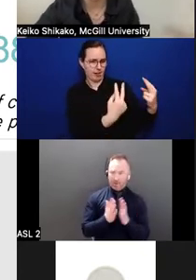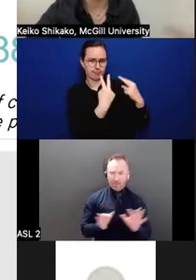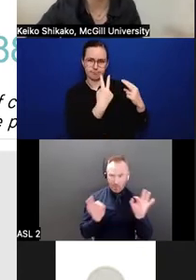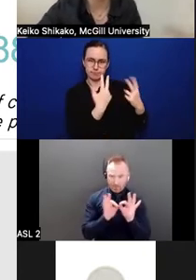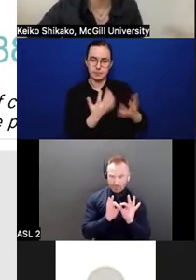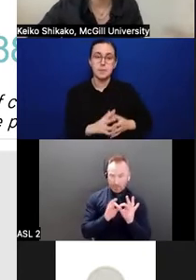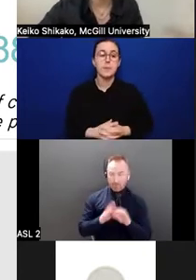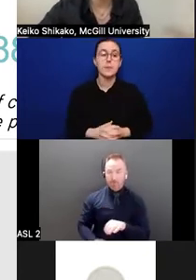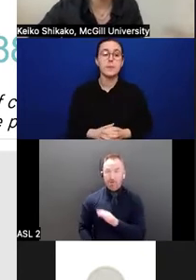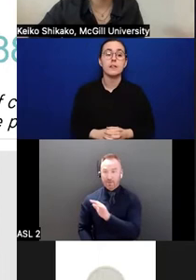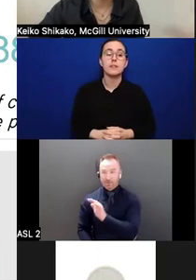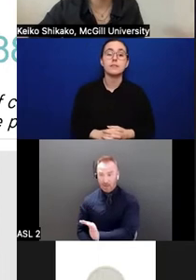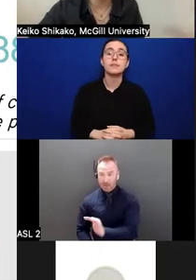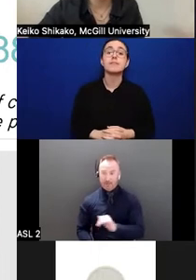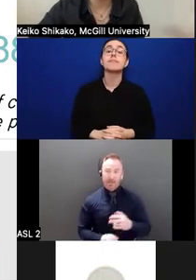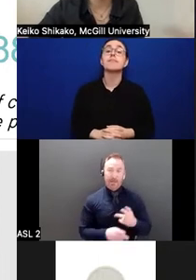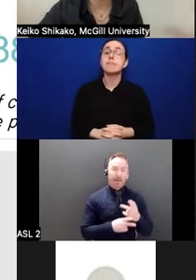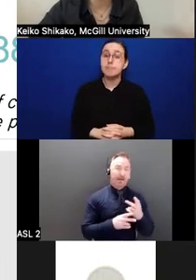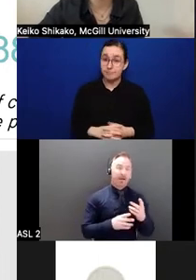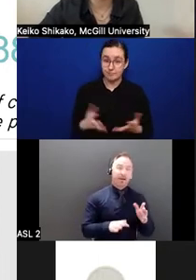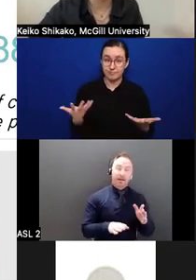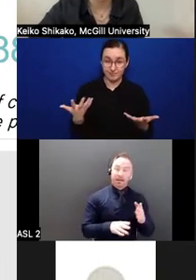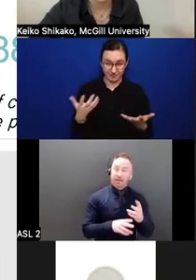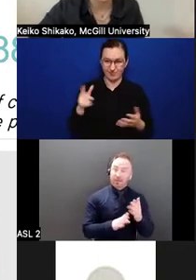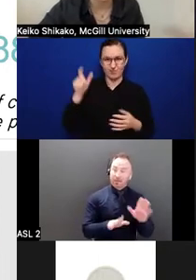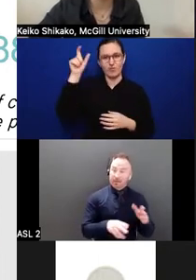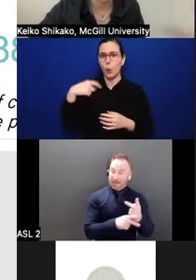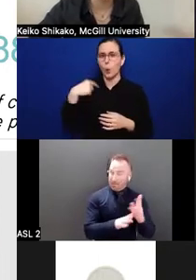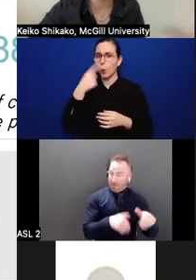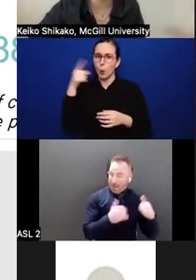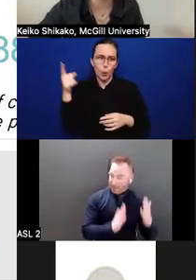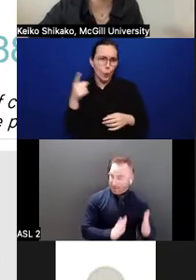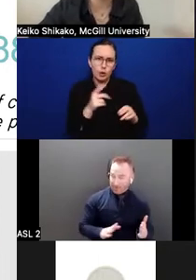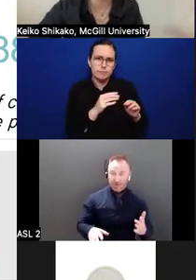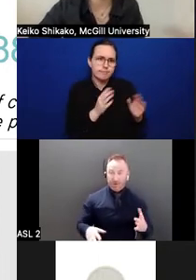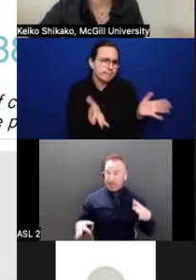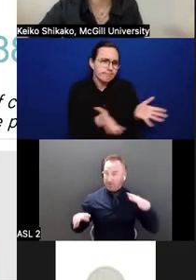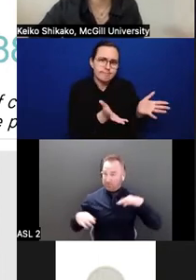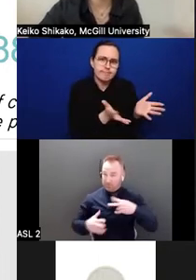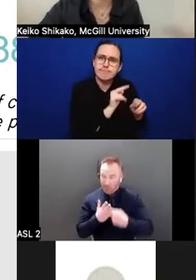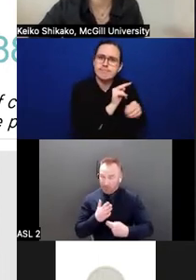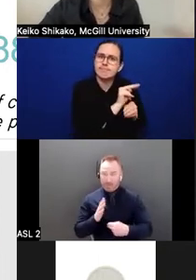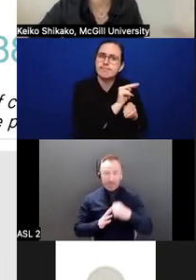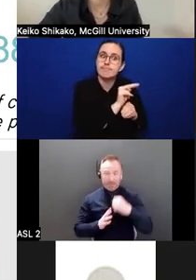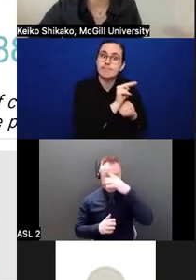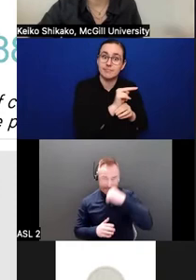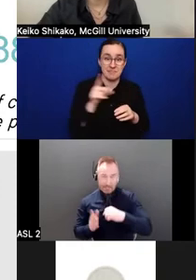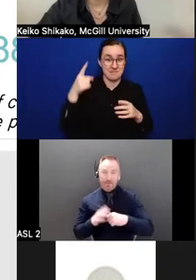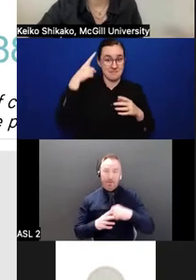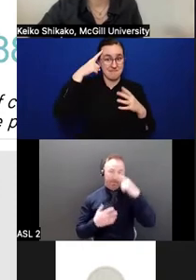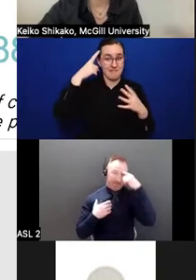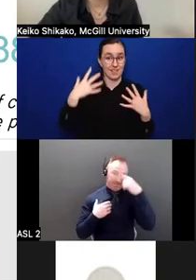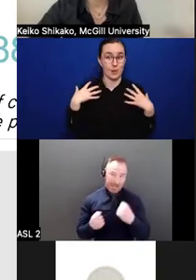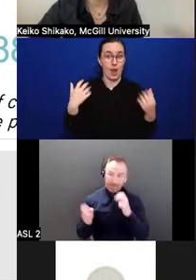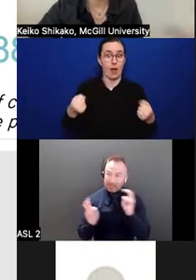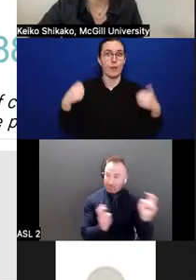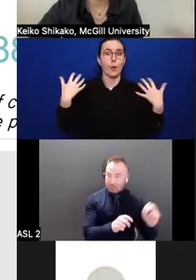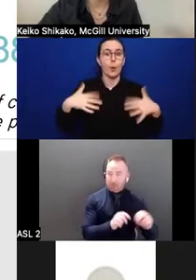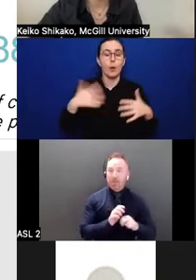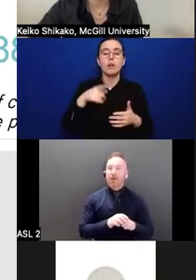for the caregiver, sleep disturbances, which were very prevalent during the pandemic, mental health issues,